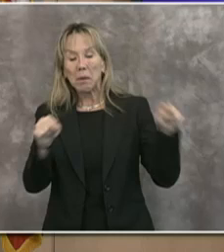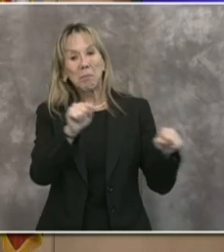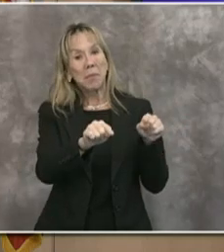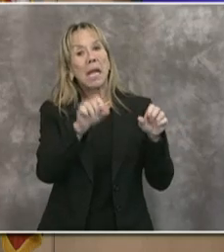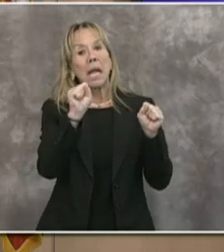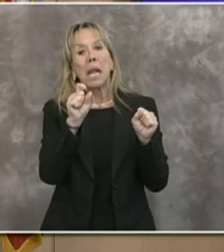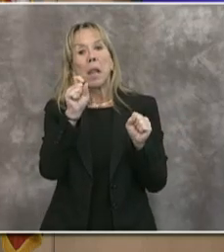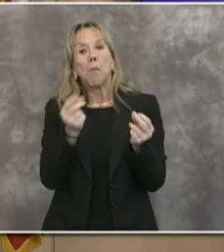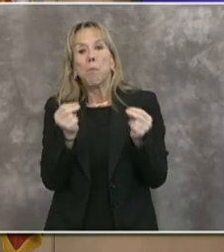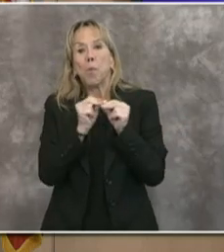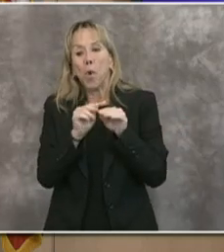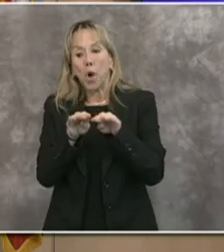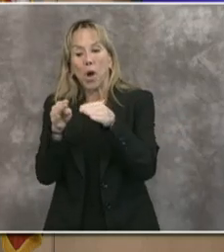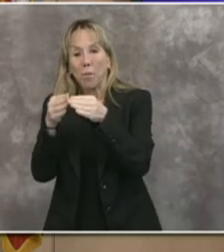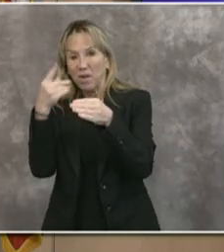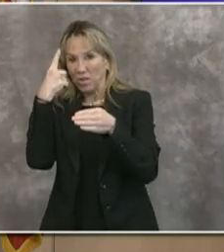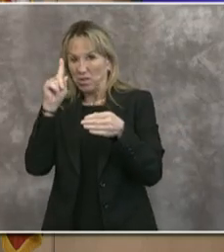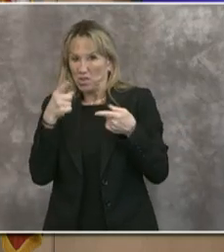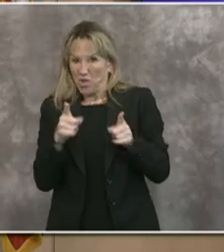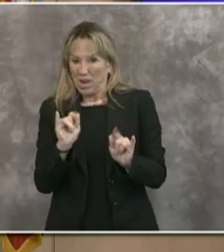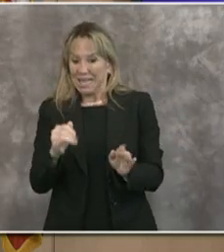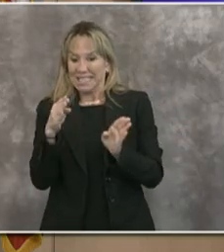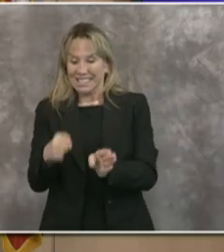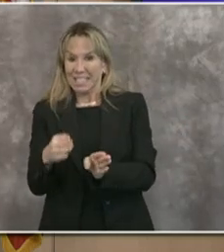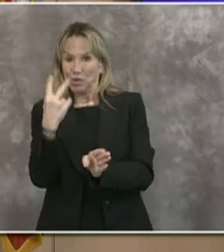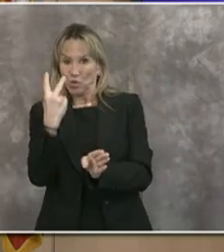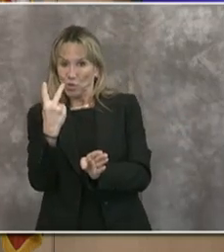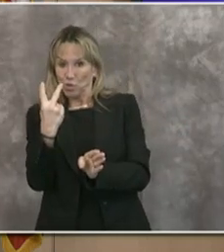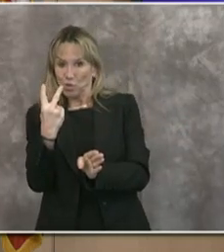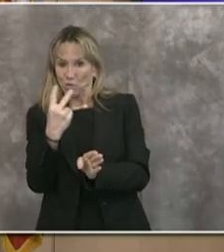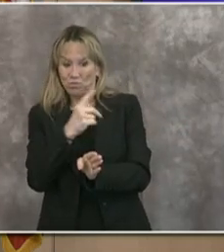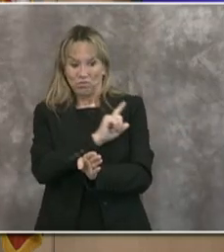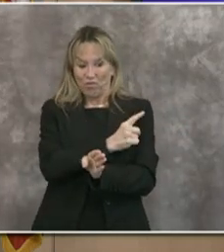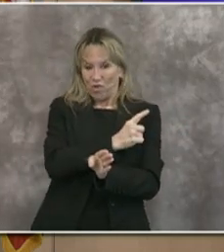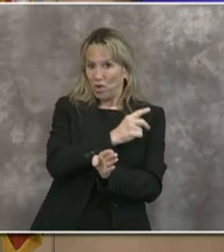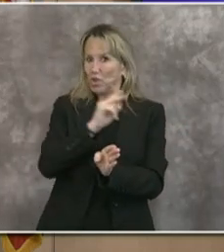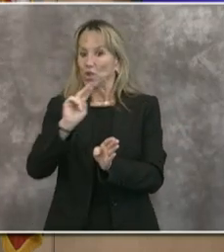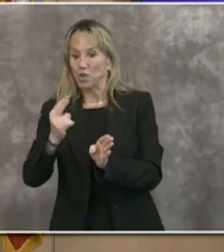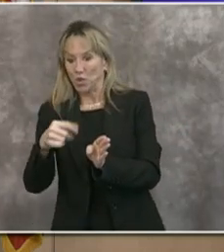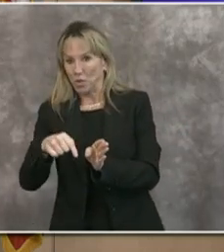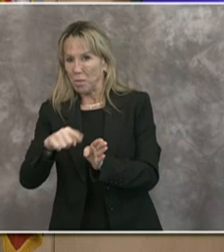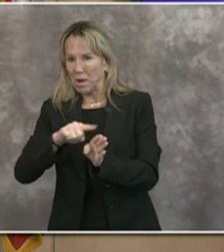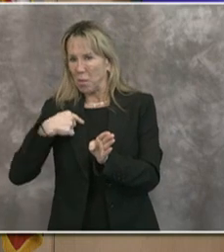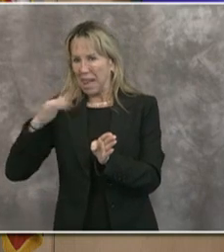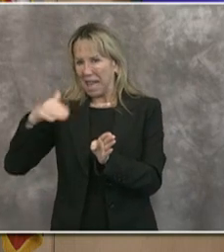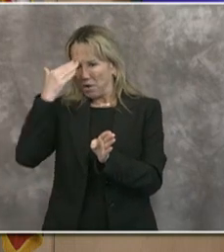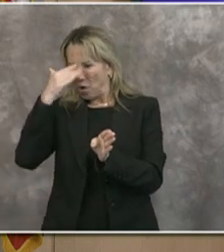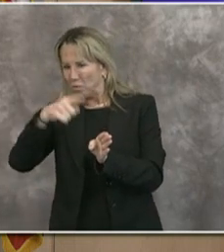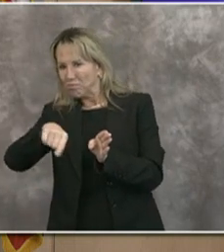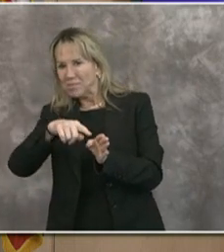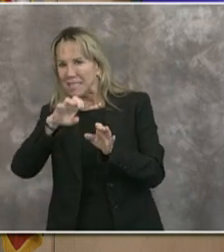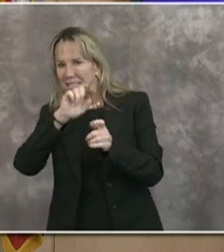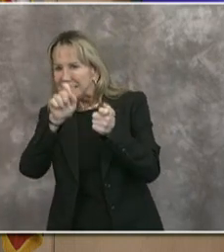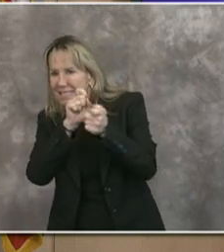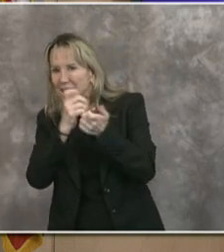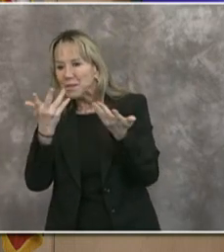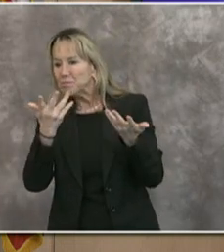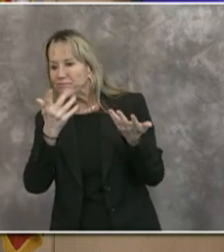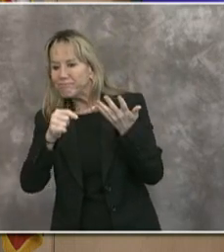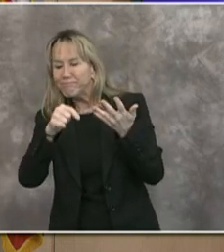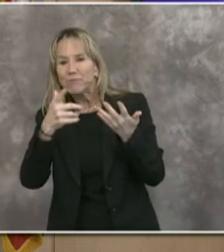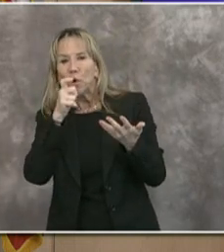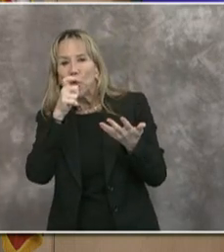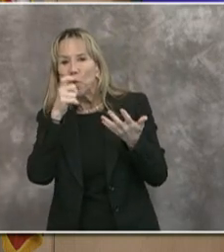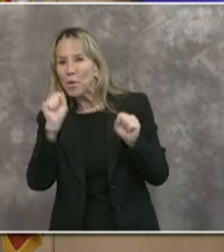2. We do not yet have what those conditions need to be, nor do we have what those entities might be that would be able to